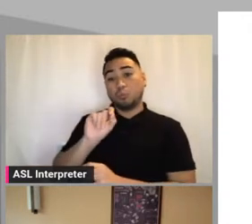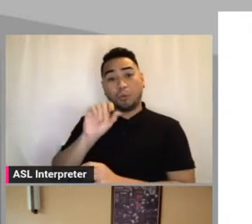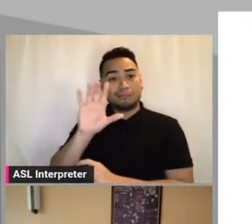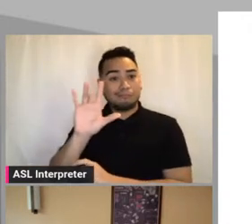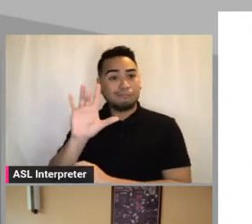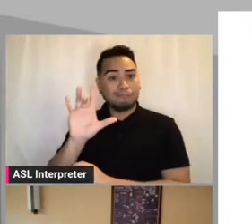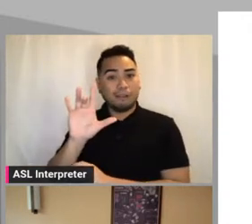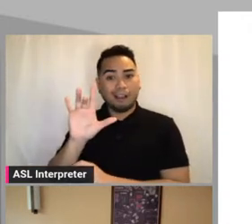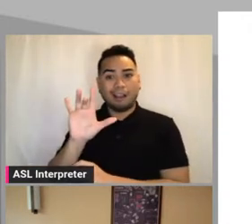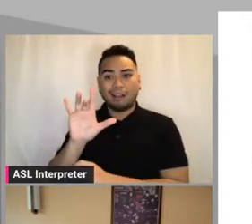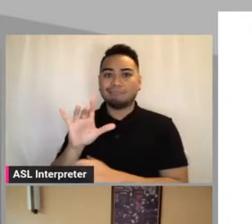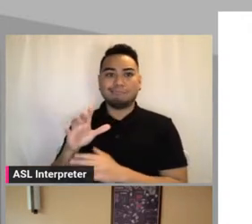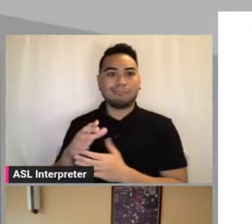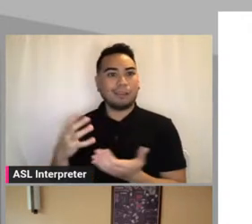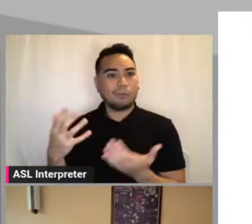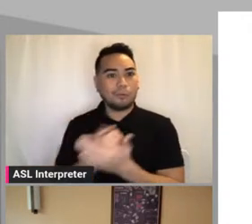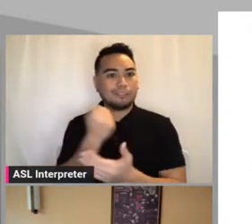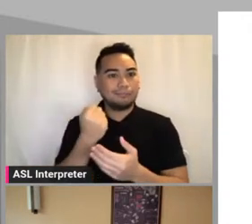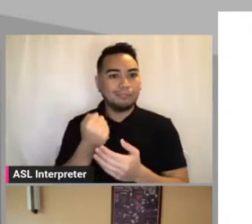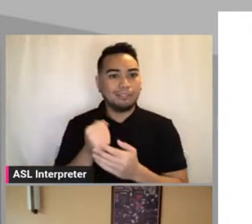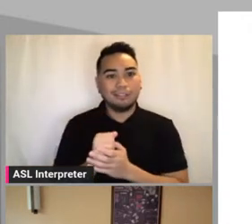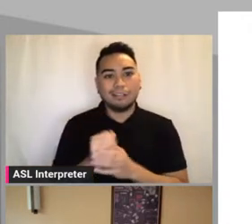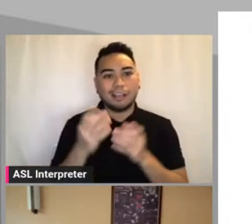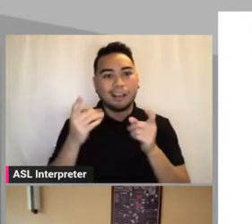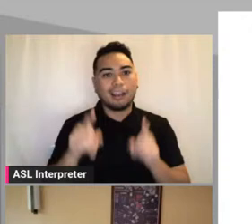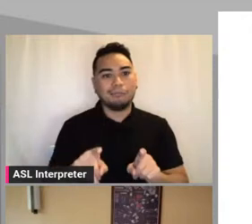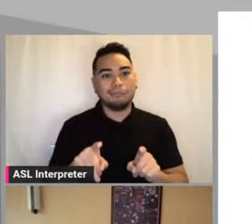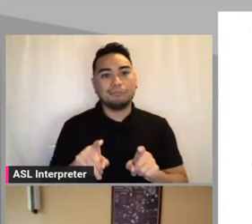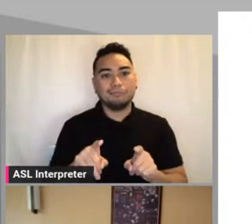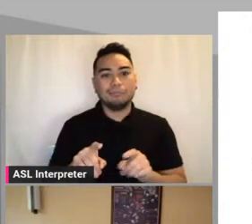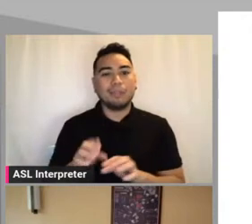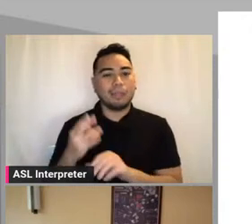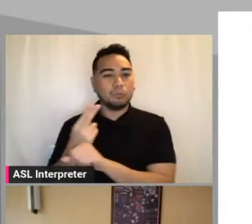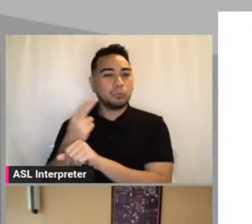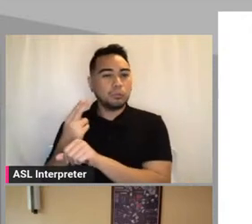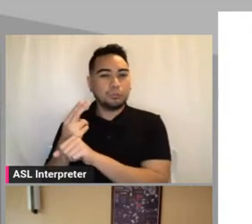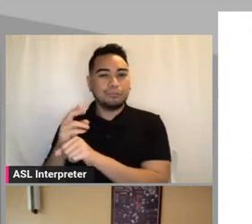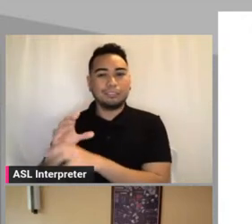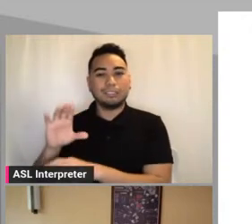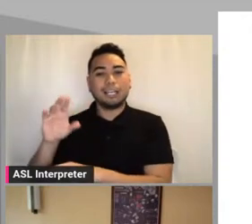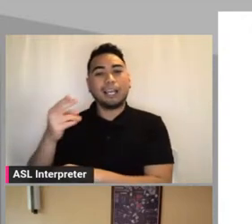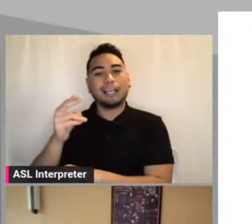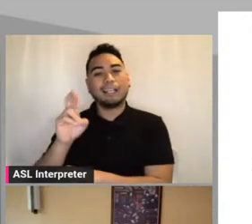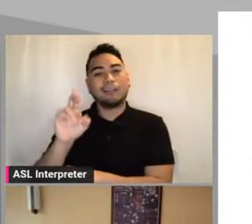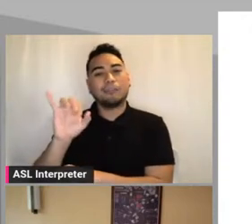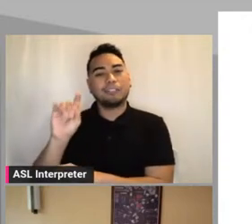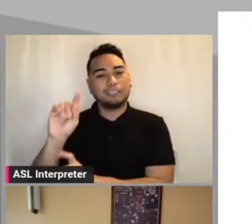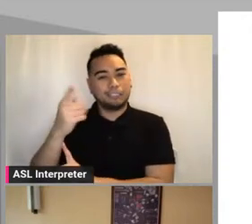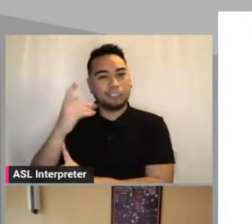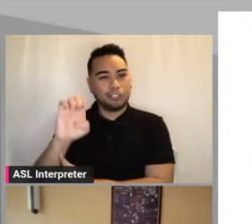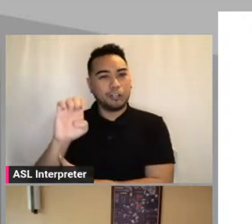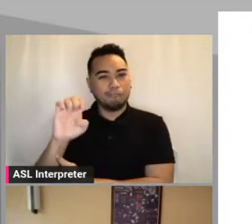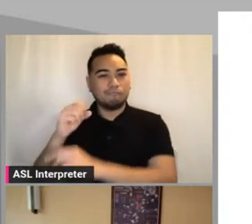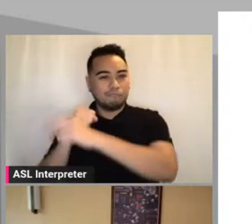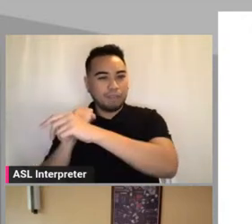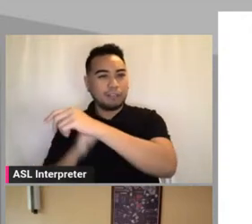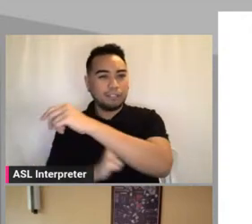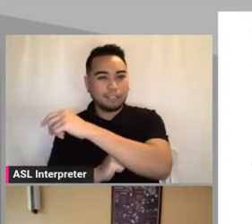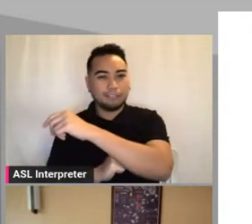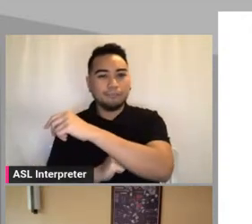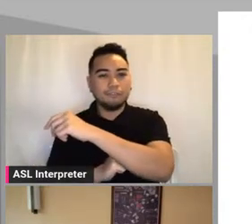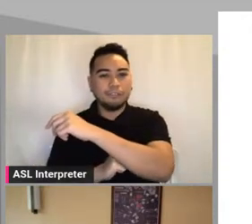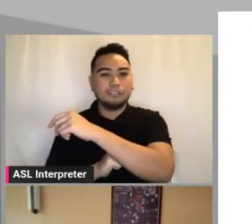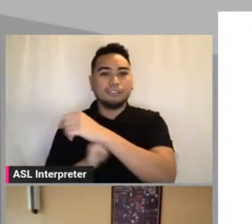use the Heritage Foundation's Project 2025 as their playbook to bring every federal